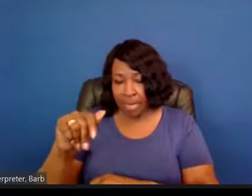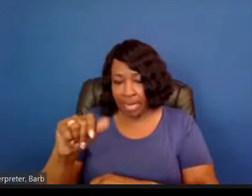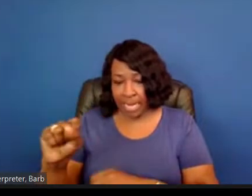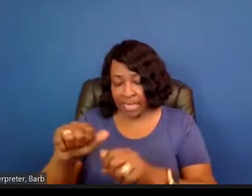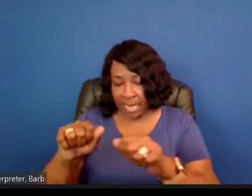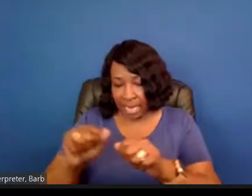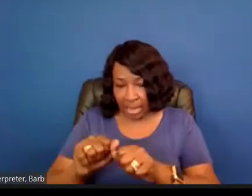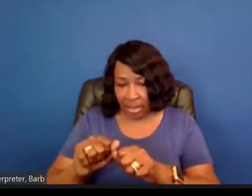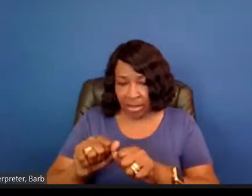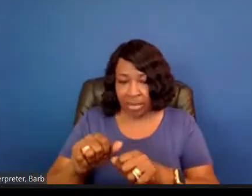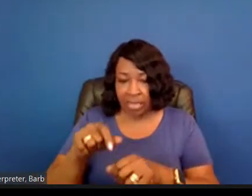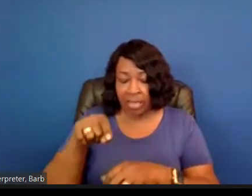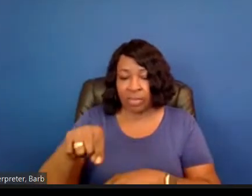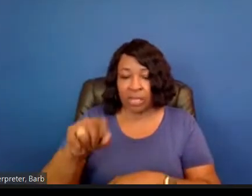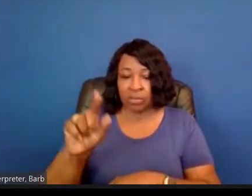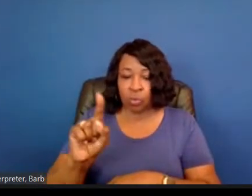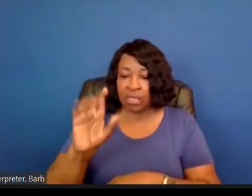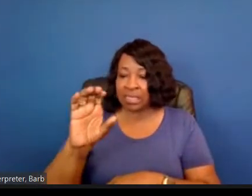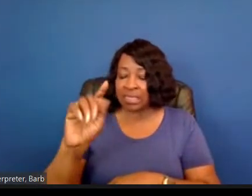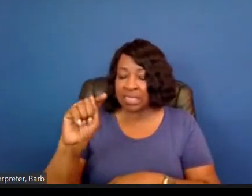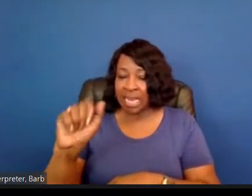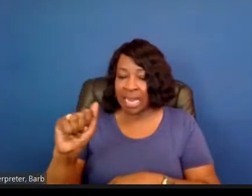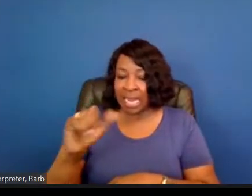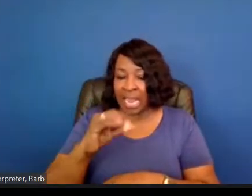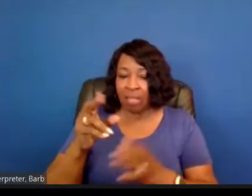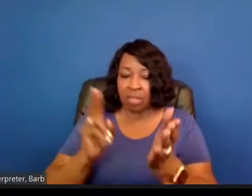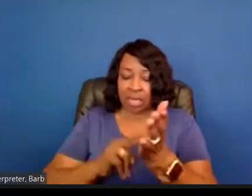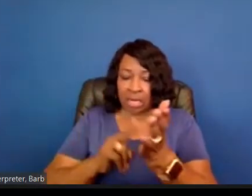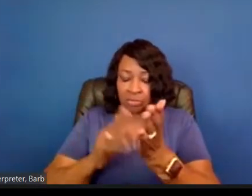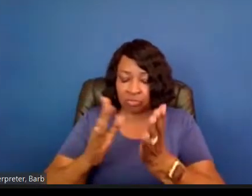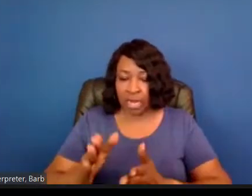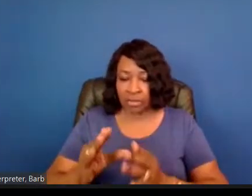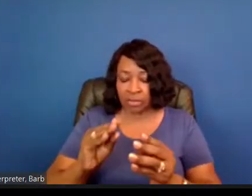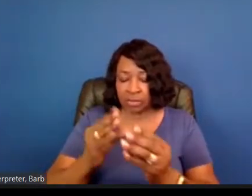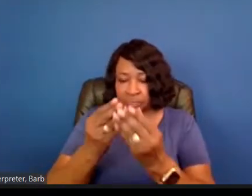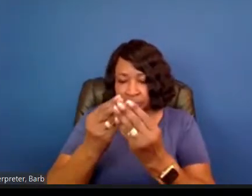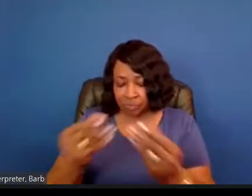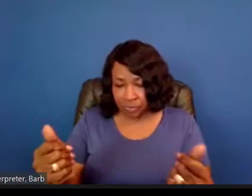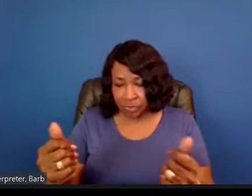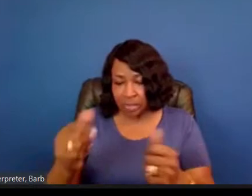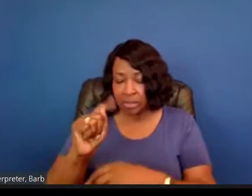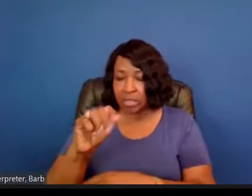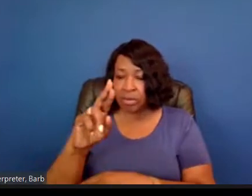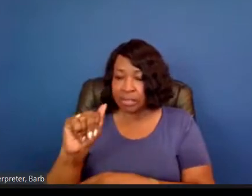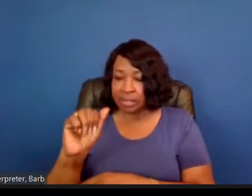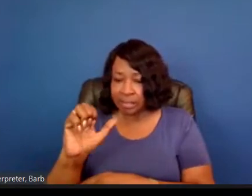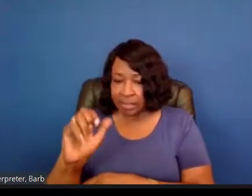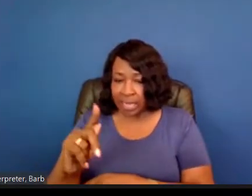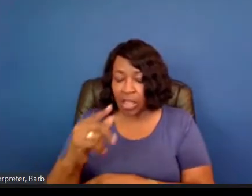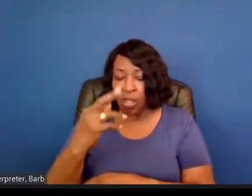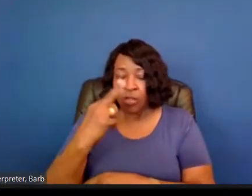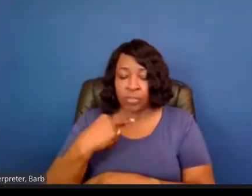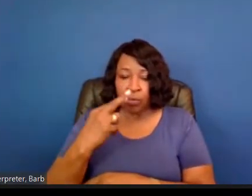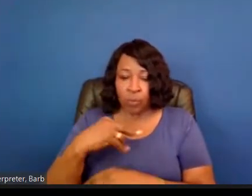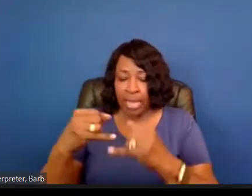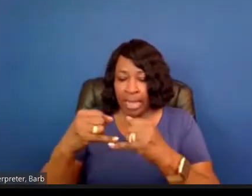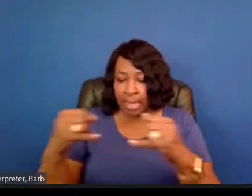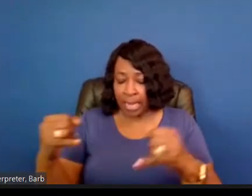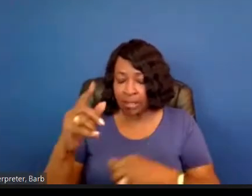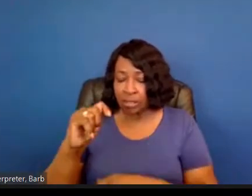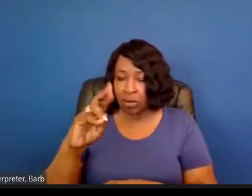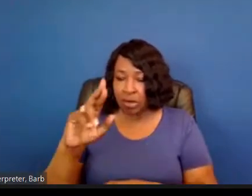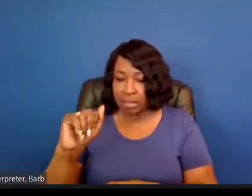is where CTA and the contractor are straightening out the tracks the Redline tracks,